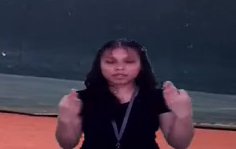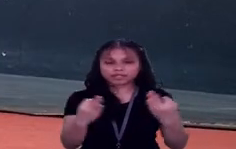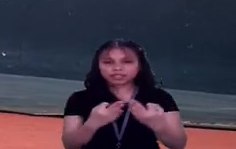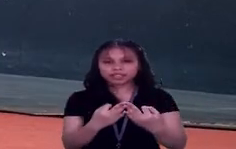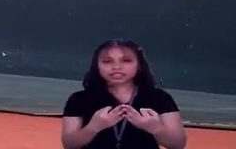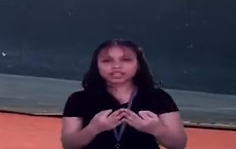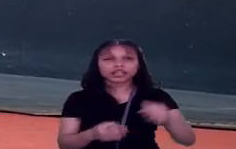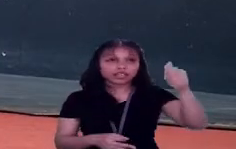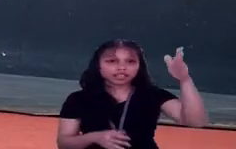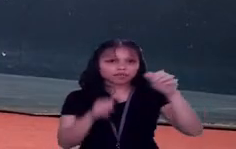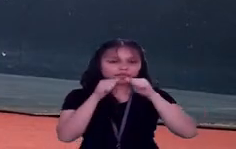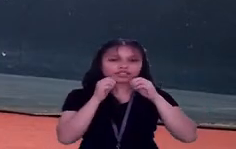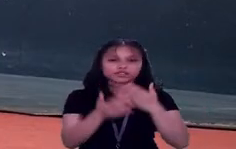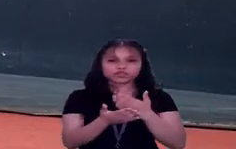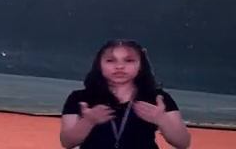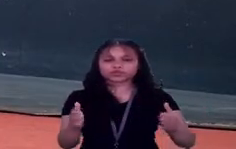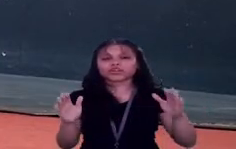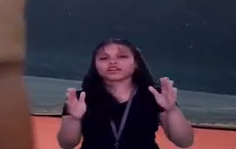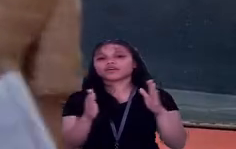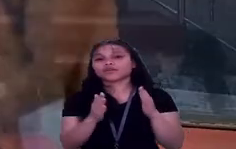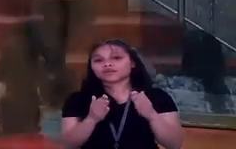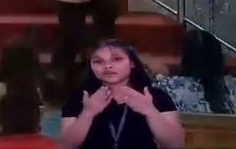bless you. Thank you, Paul.